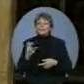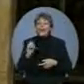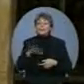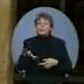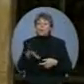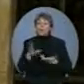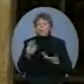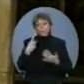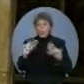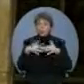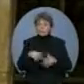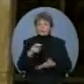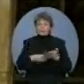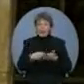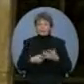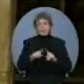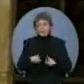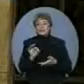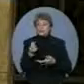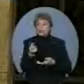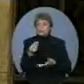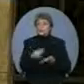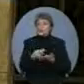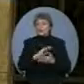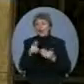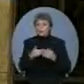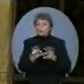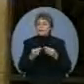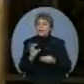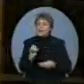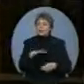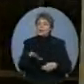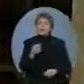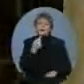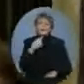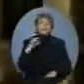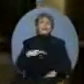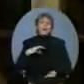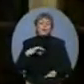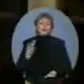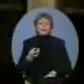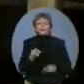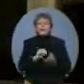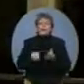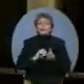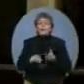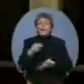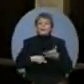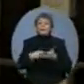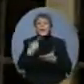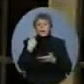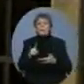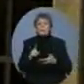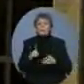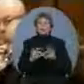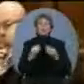is going to benefit from this tax squeeze on the bottom lines of Ontario families? The Honourable Parliamentary Secretary to the Minister of